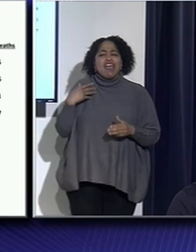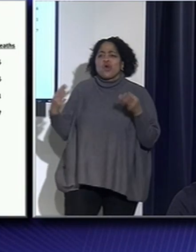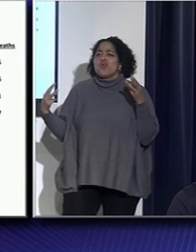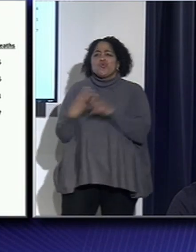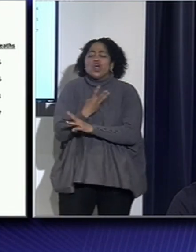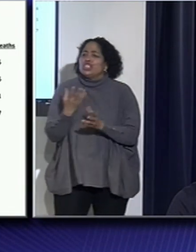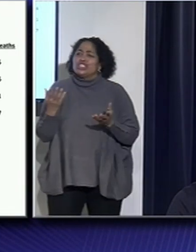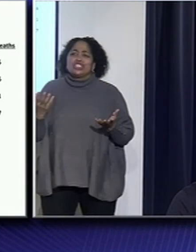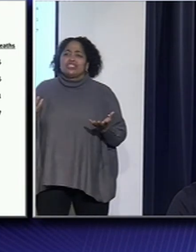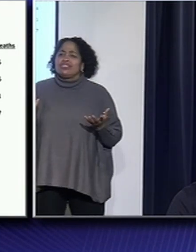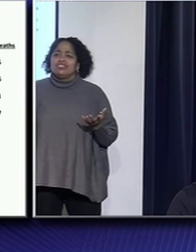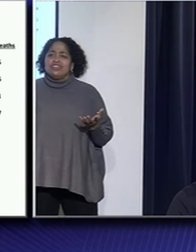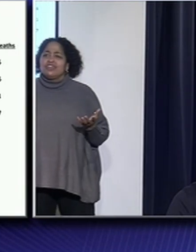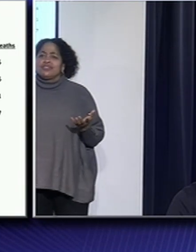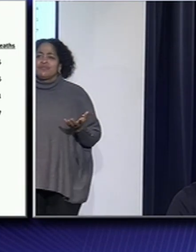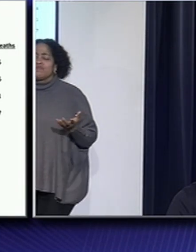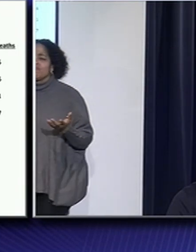worse